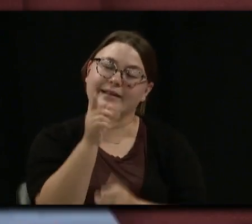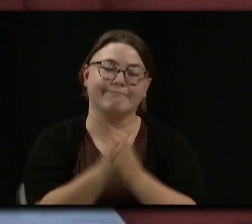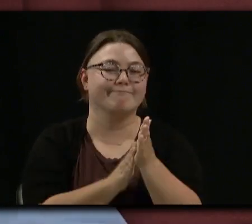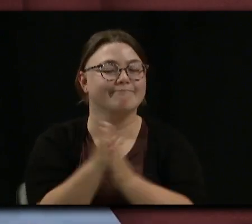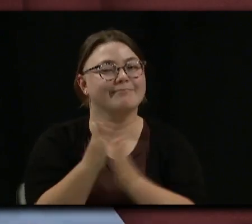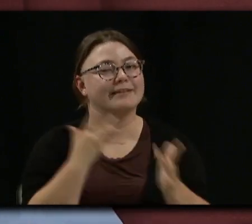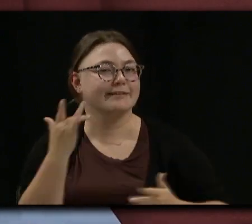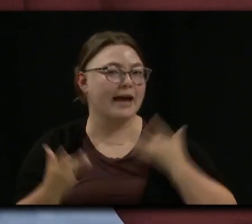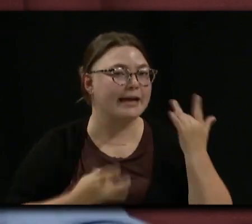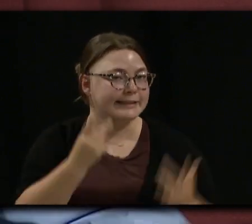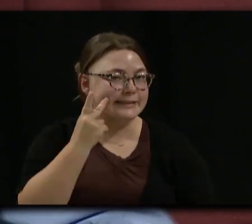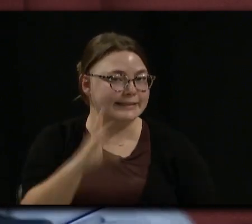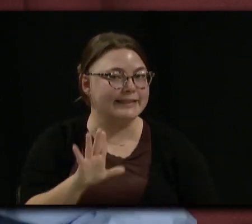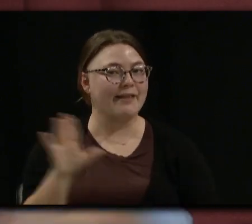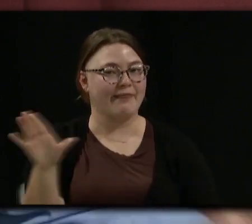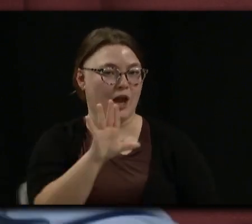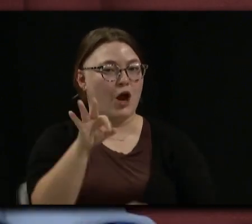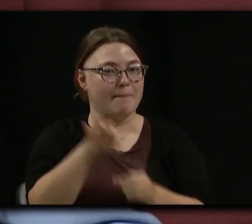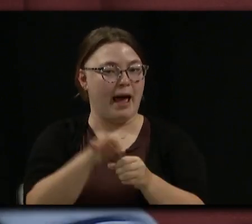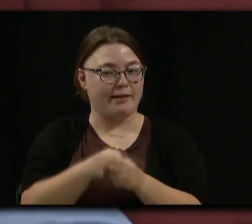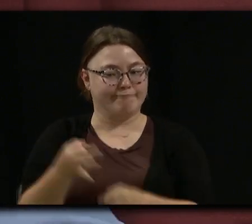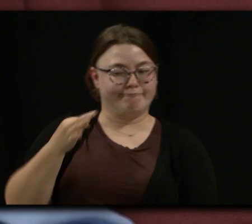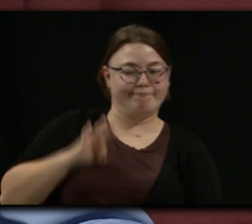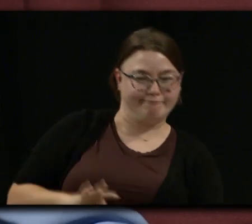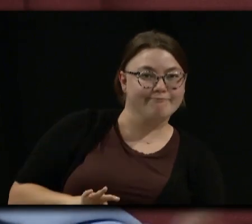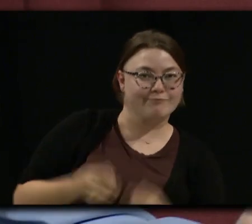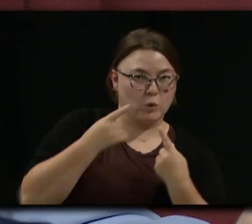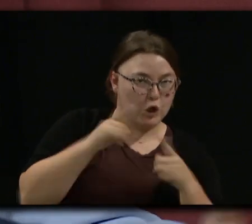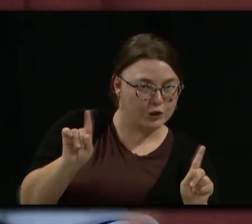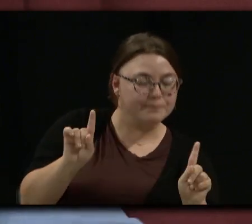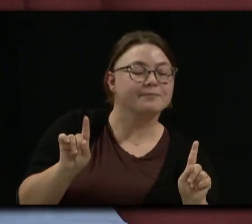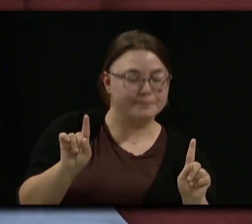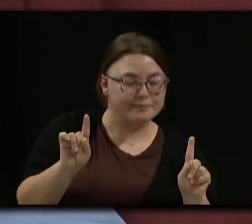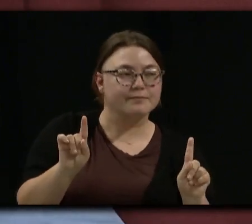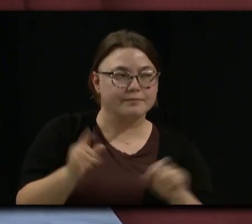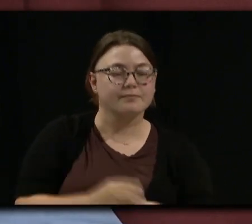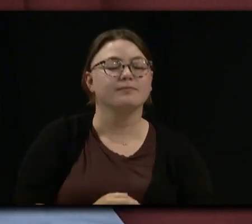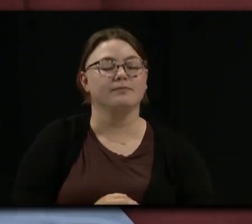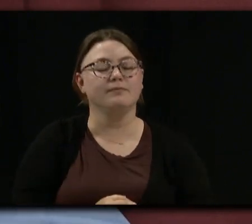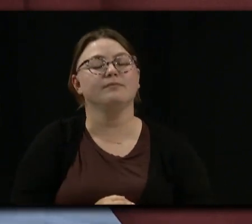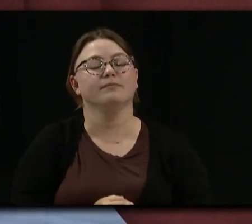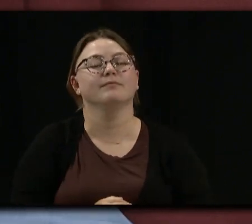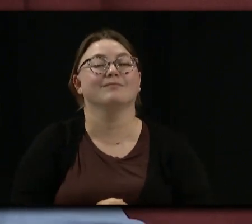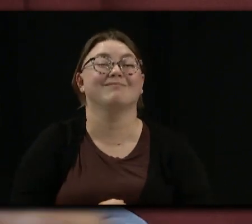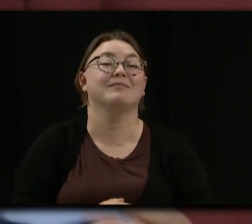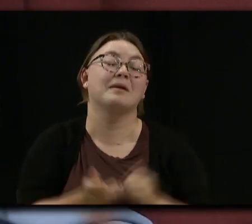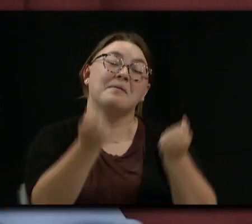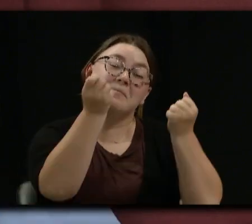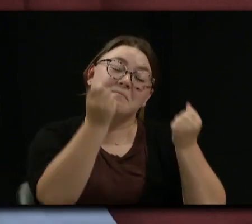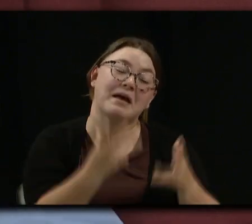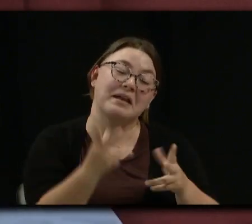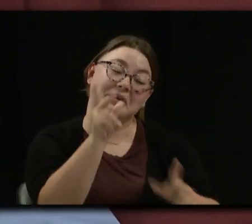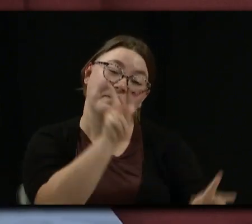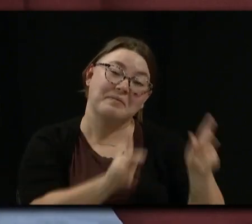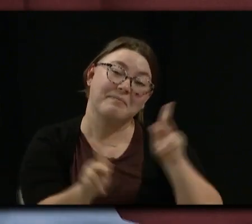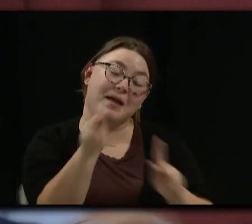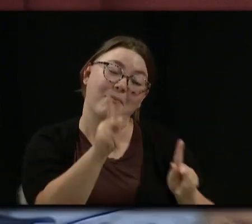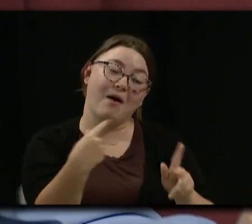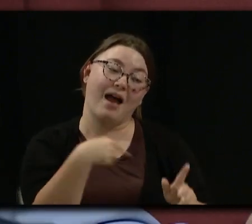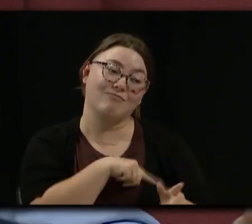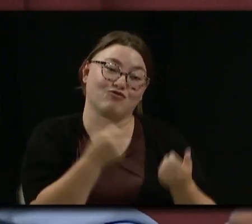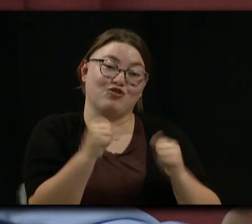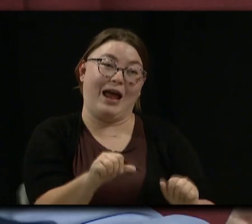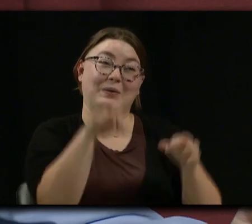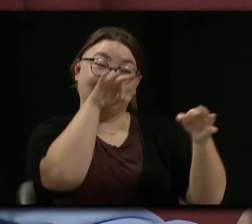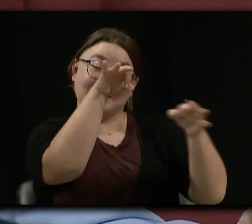and we were very successful, so the law did work. And as I've tried to say to many of the people in discussions around the state, we